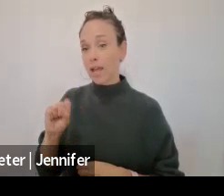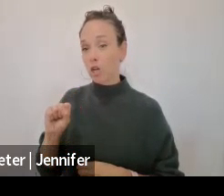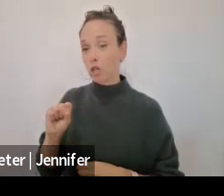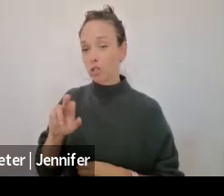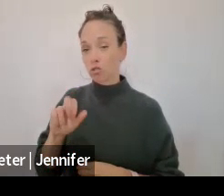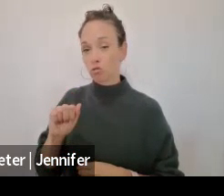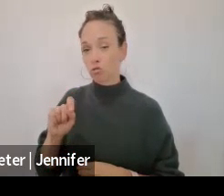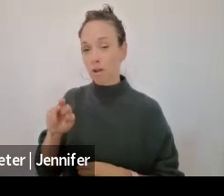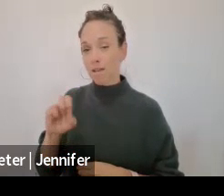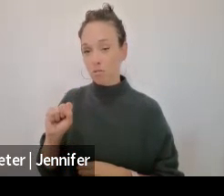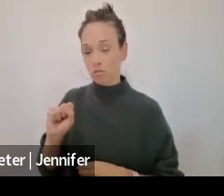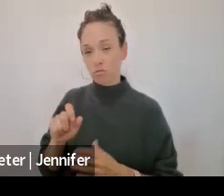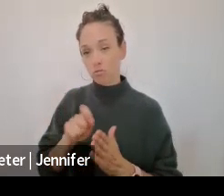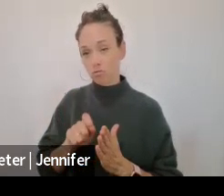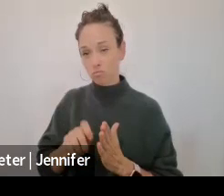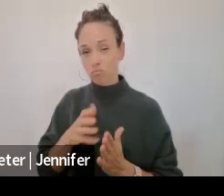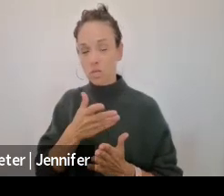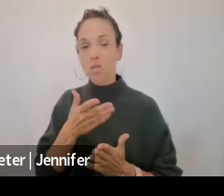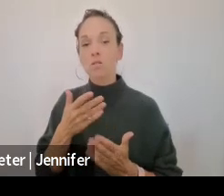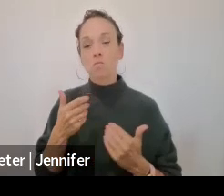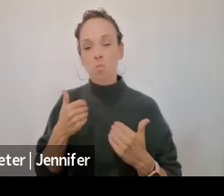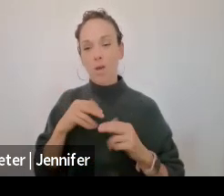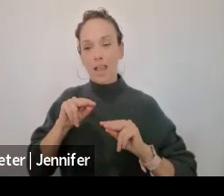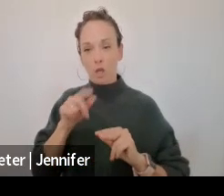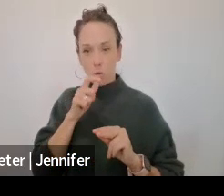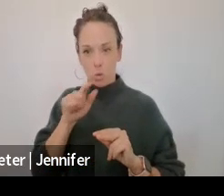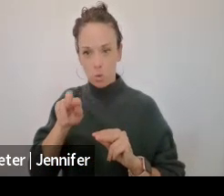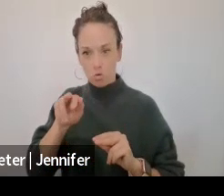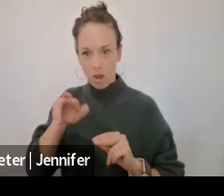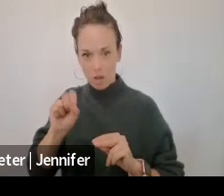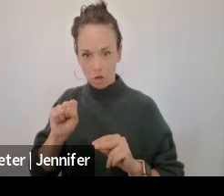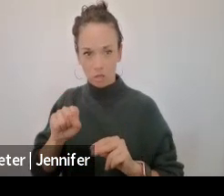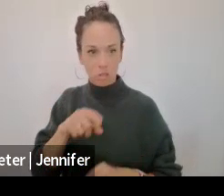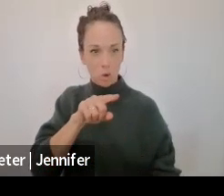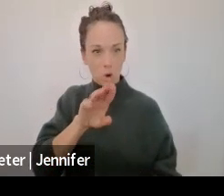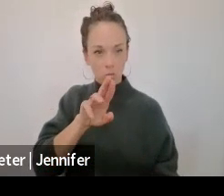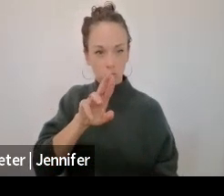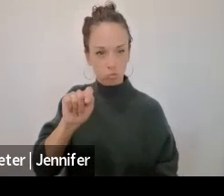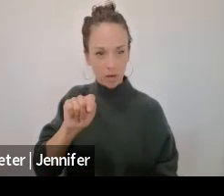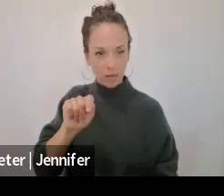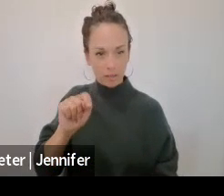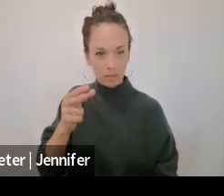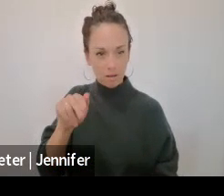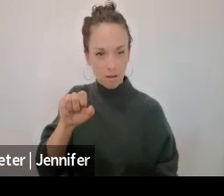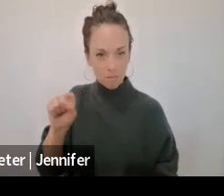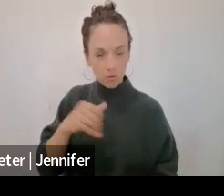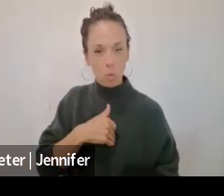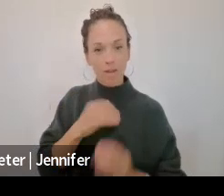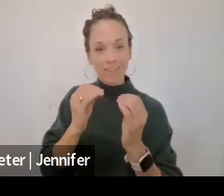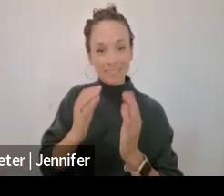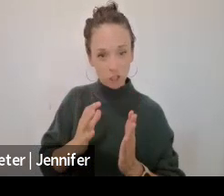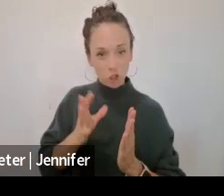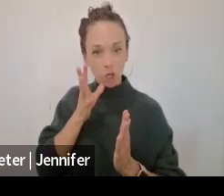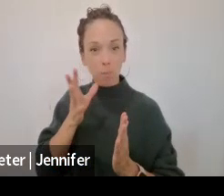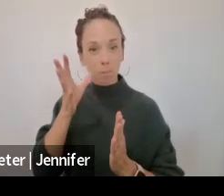at the ratings. So in the case of Brent Thomas, we have a teacher rating as well as parent rating, and